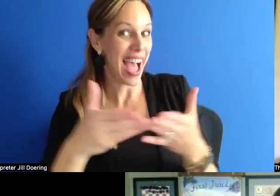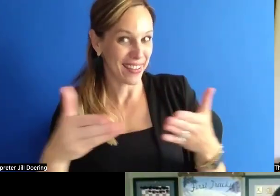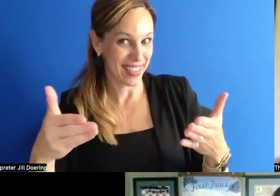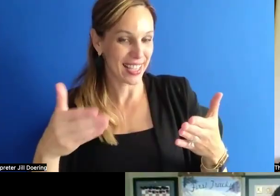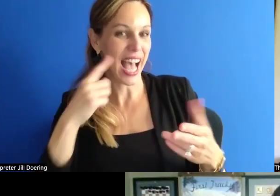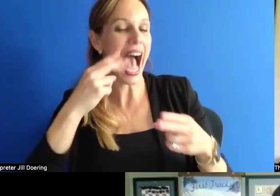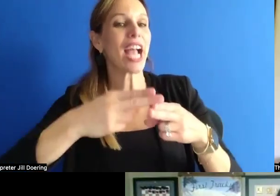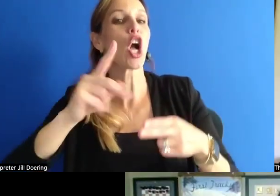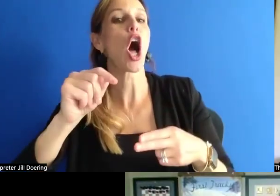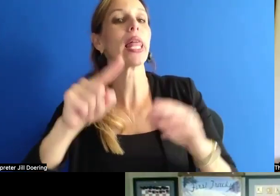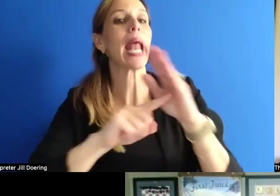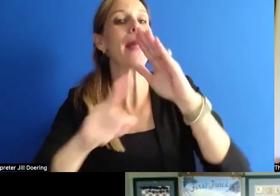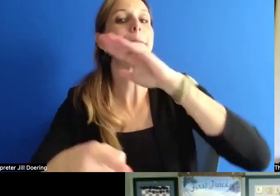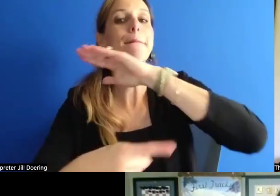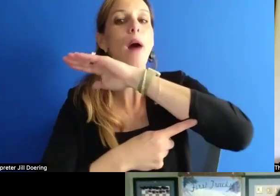bucket list items, but